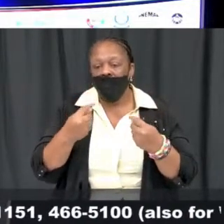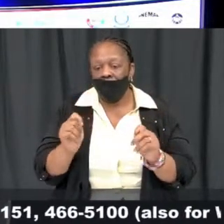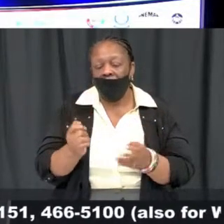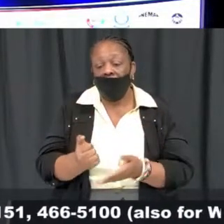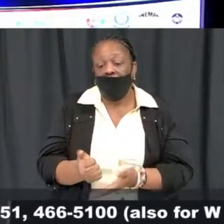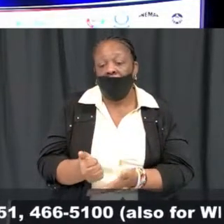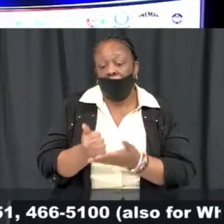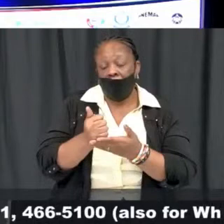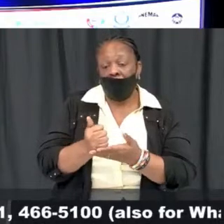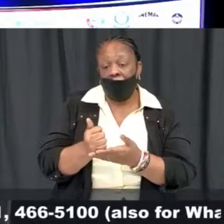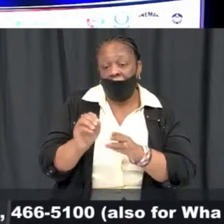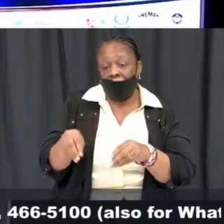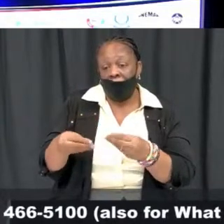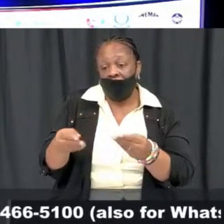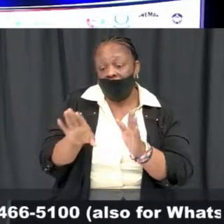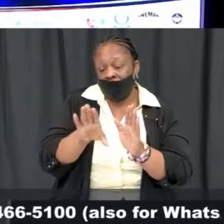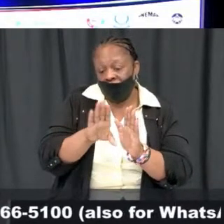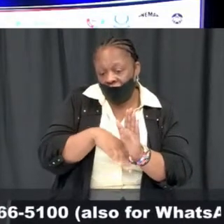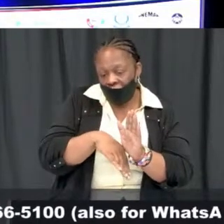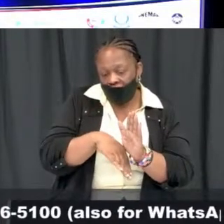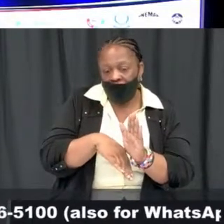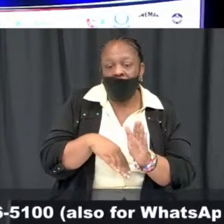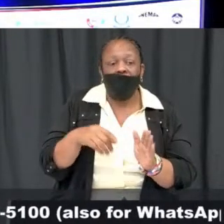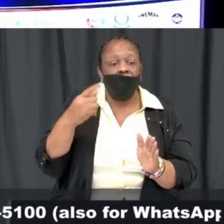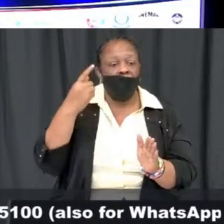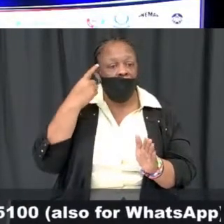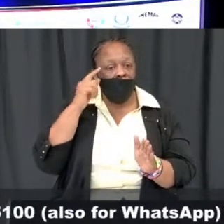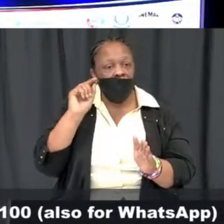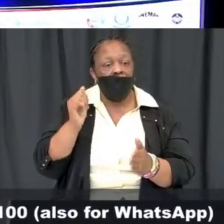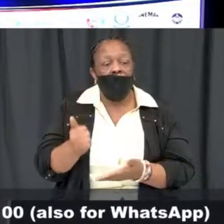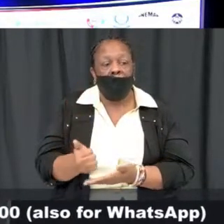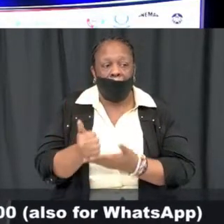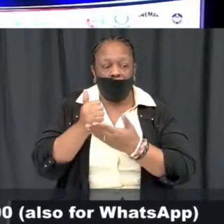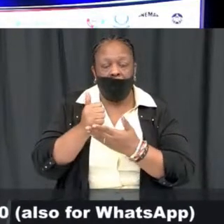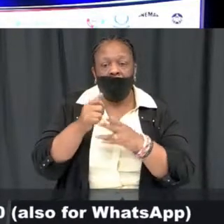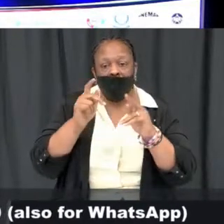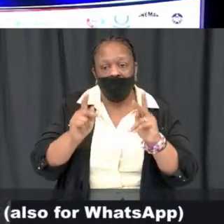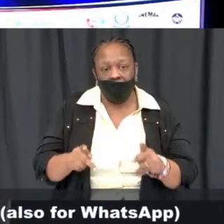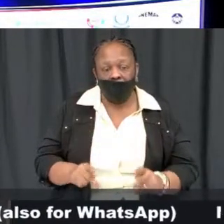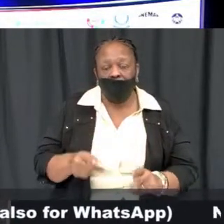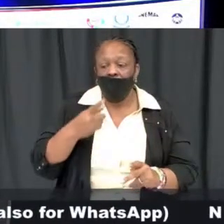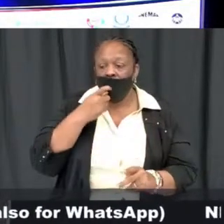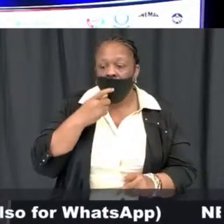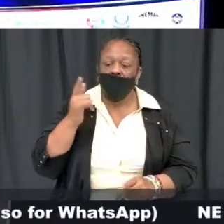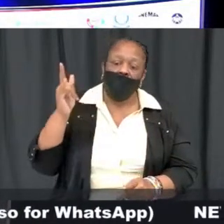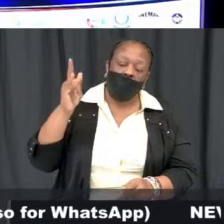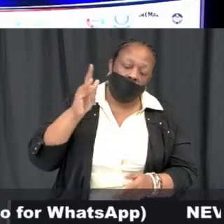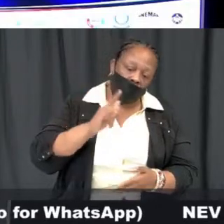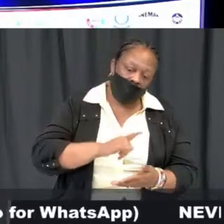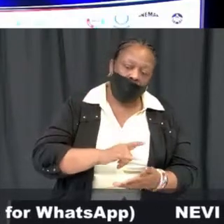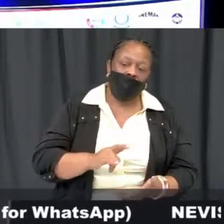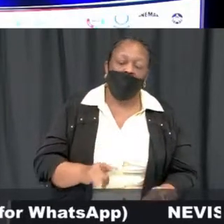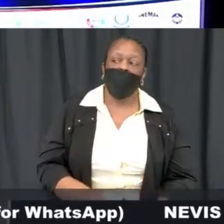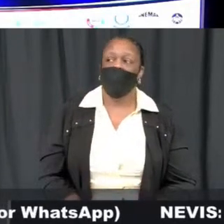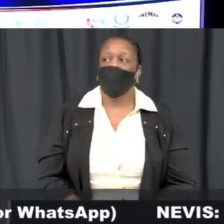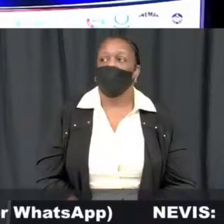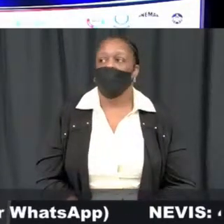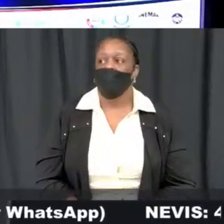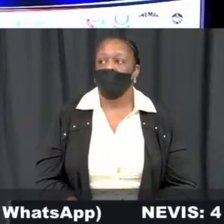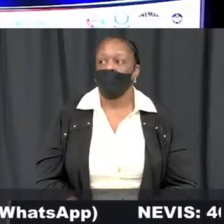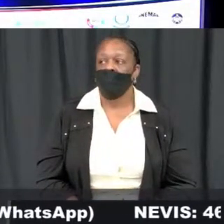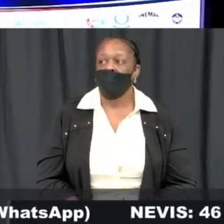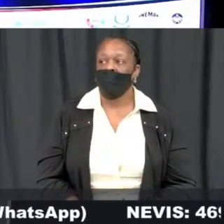for assisting us. I also want to thank Royal Sinkits for supporting us as well. So with that said, that is how the